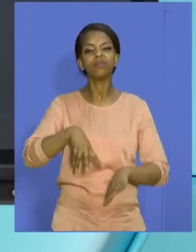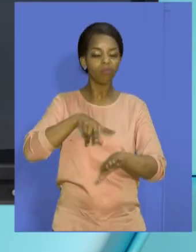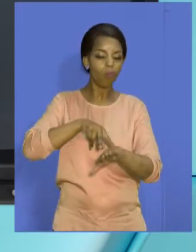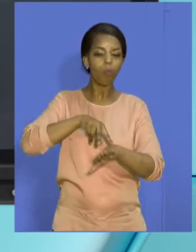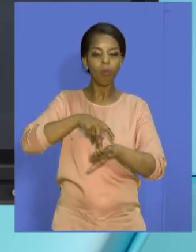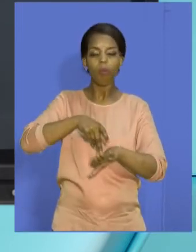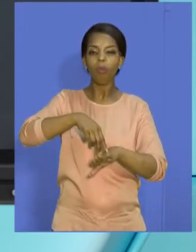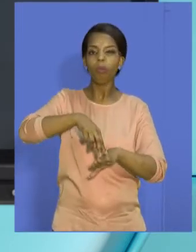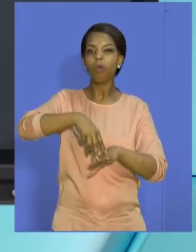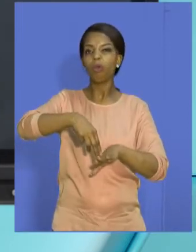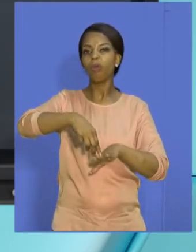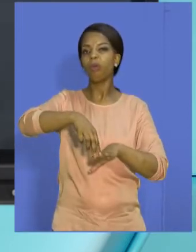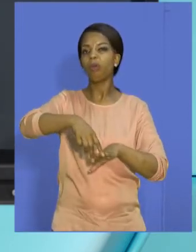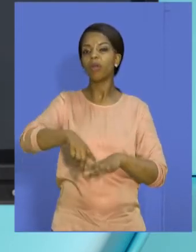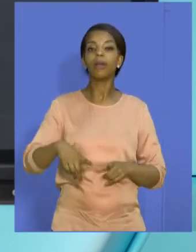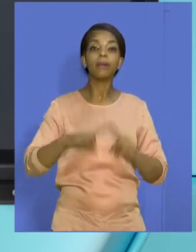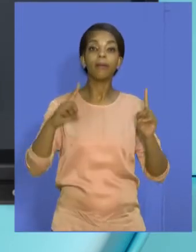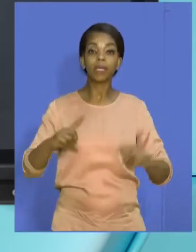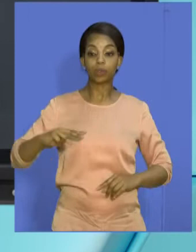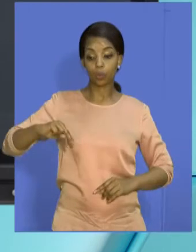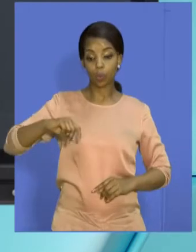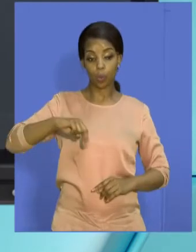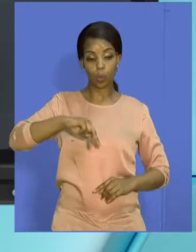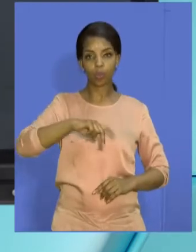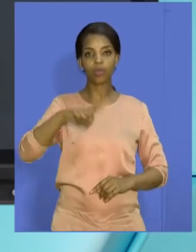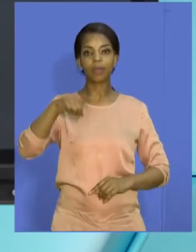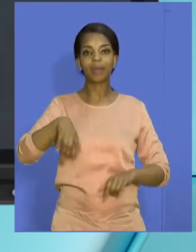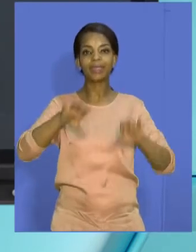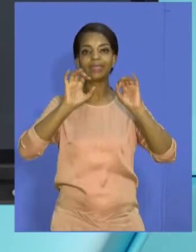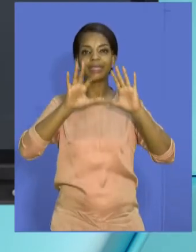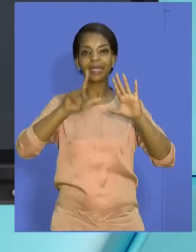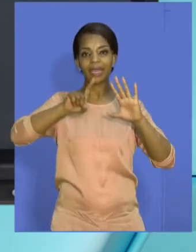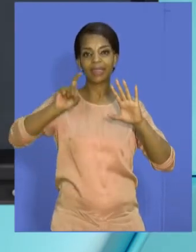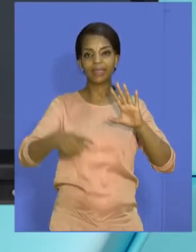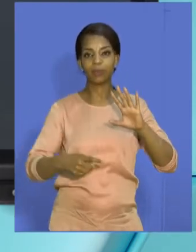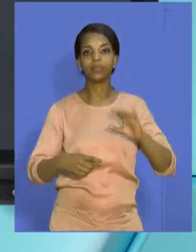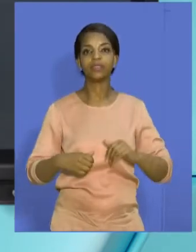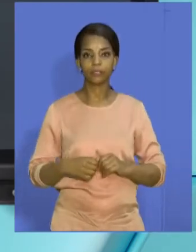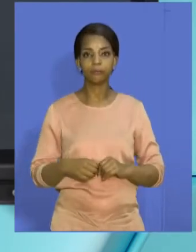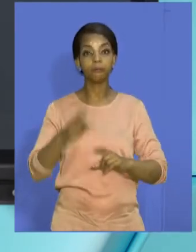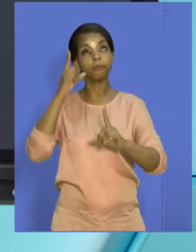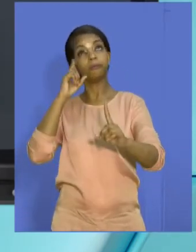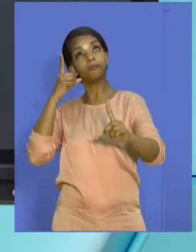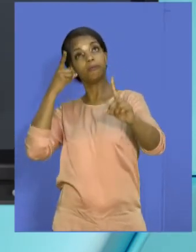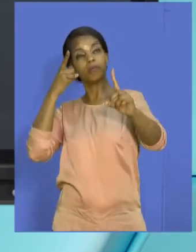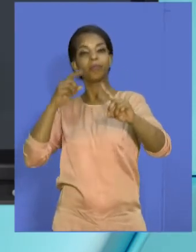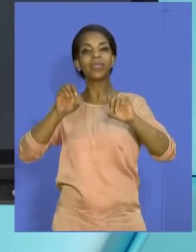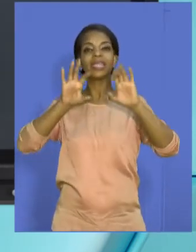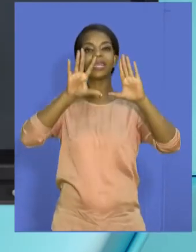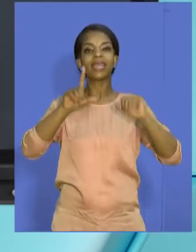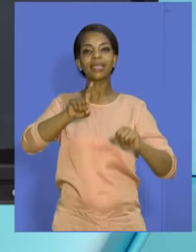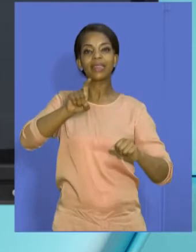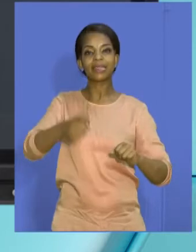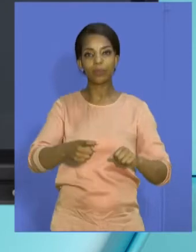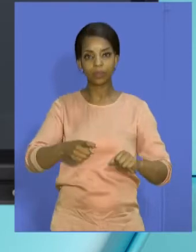walking, you must get to 10,000 steps. So your goal is to get to 10,000 steps. We're going to